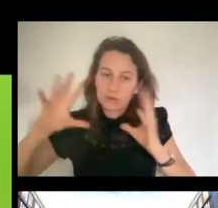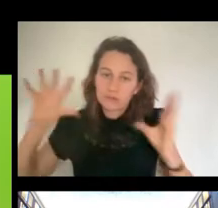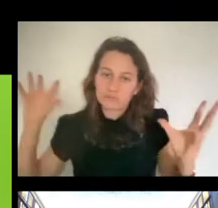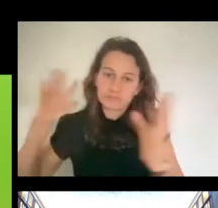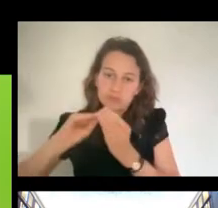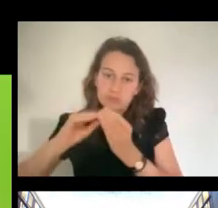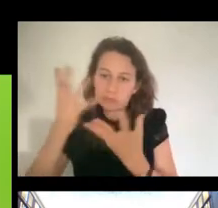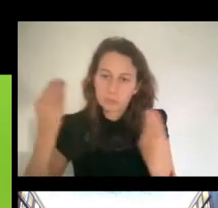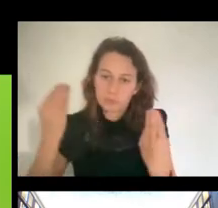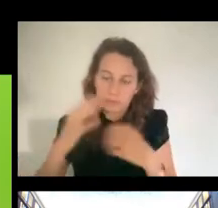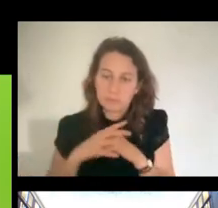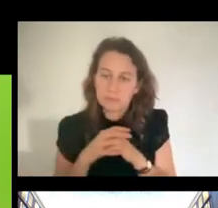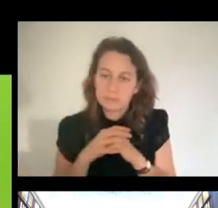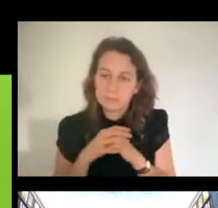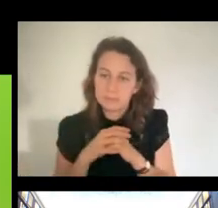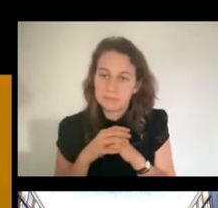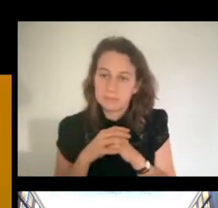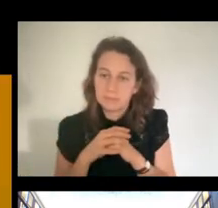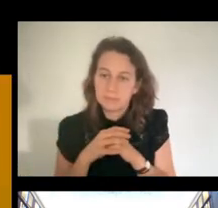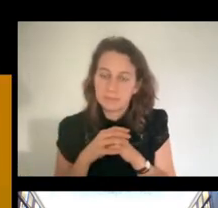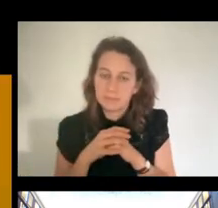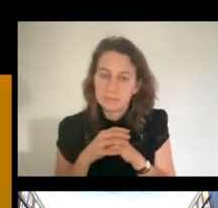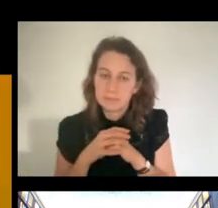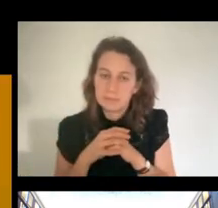And the color was